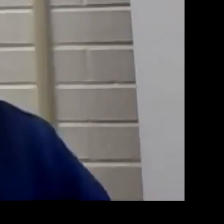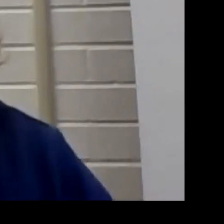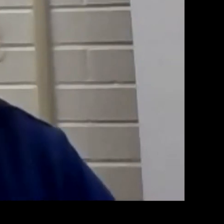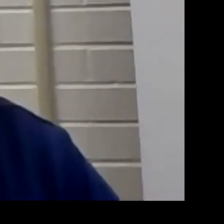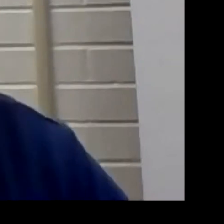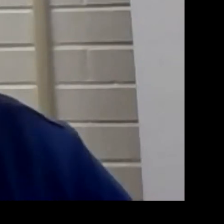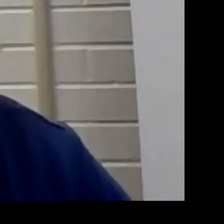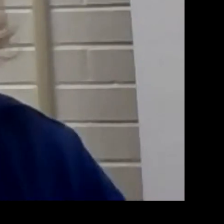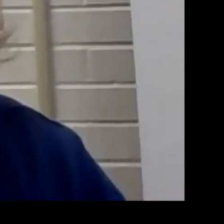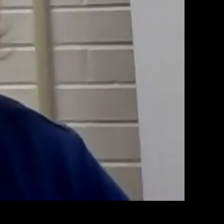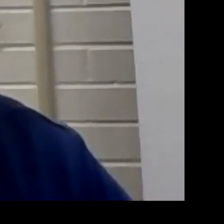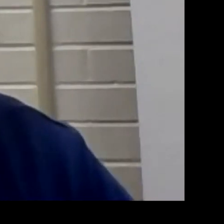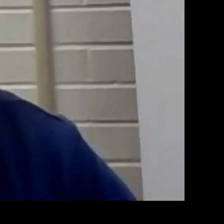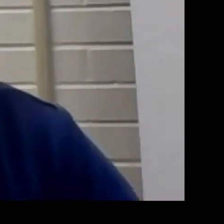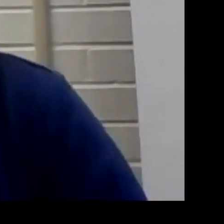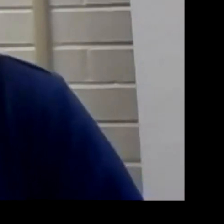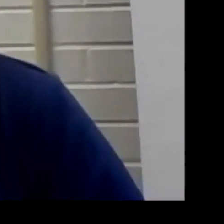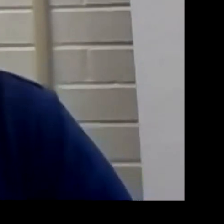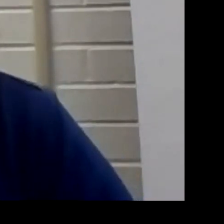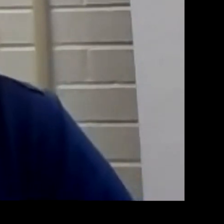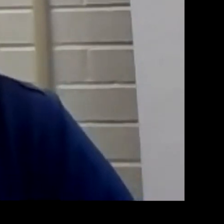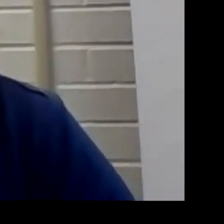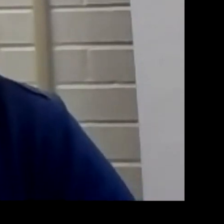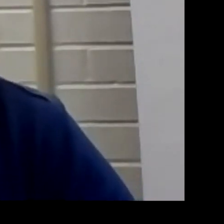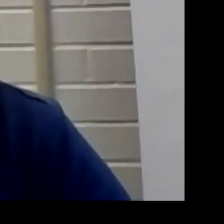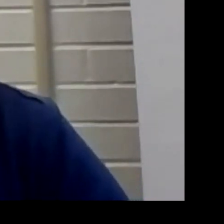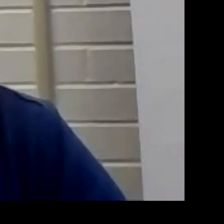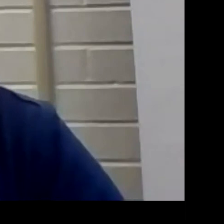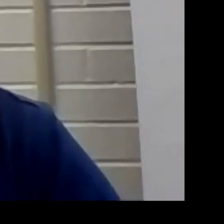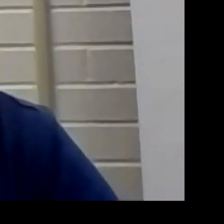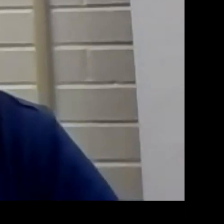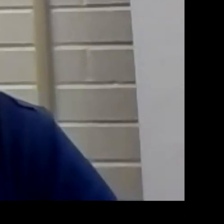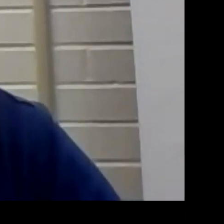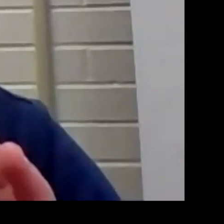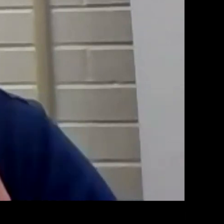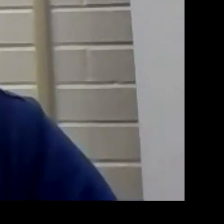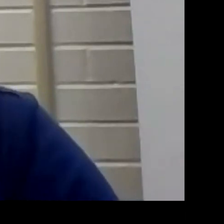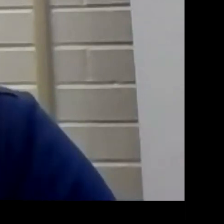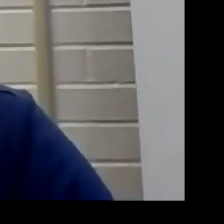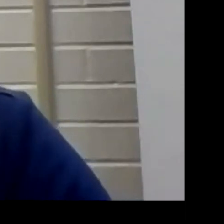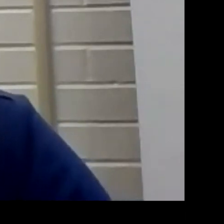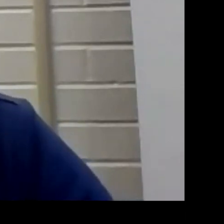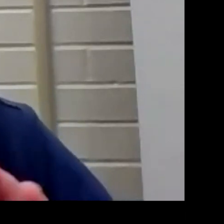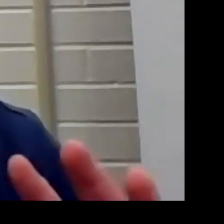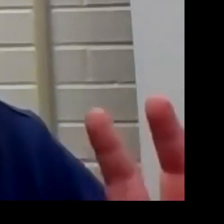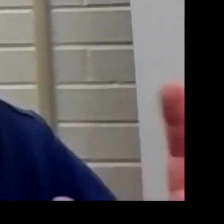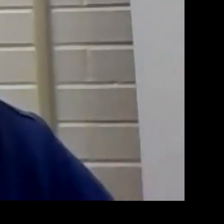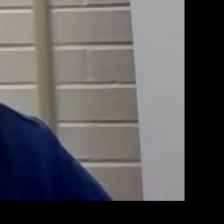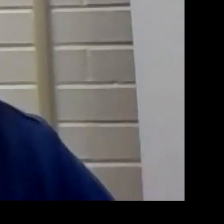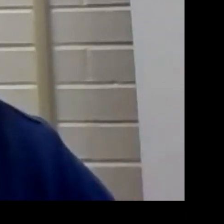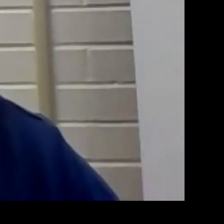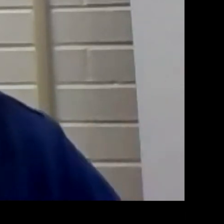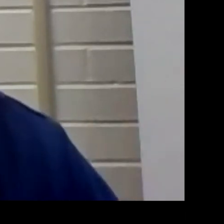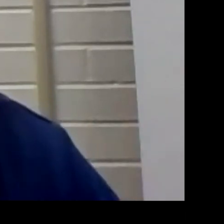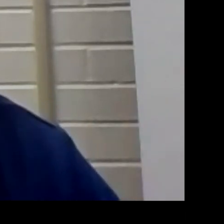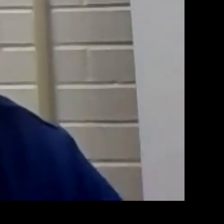know, lead the change and make it happen. And you know what? We are making it happen. And so I applaud your efforts, and I applaud the